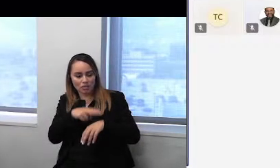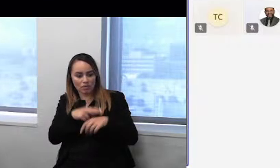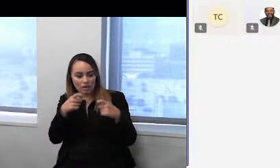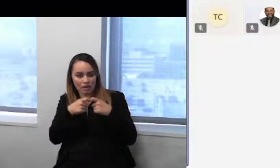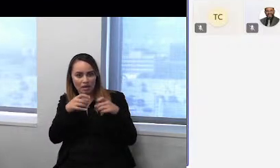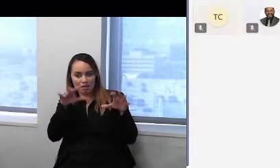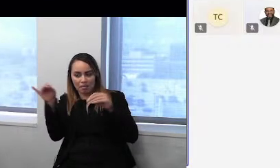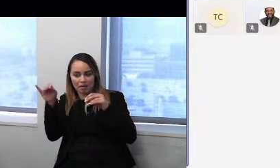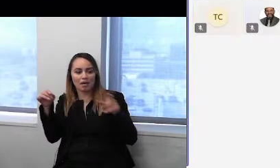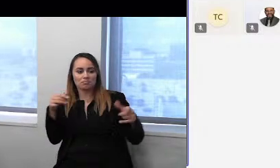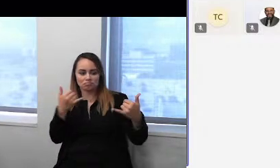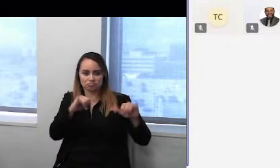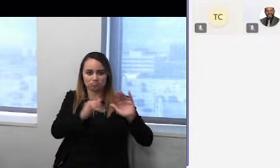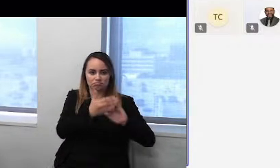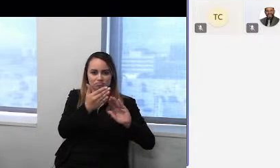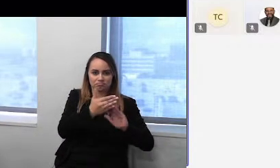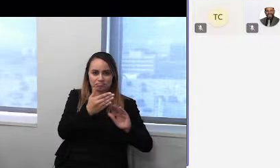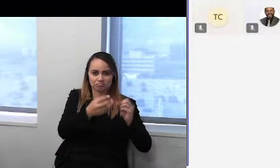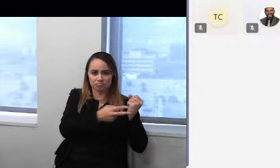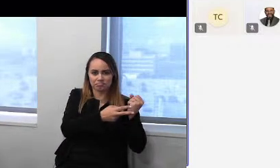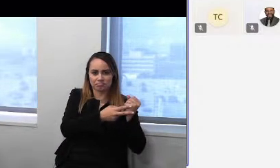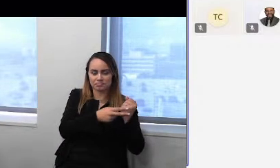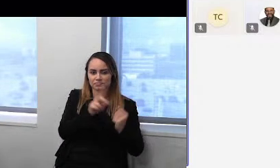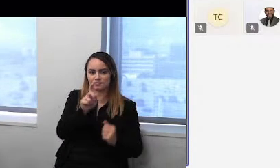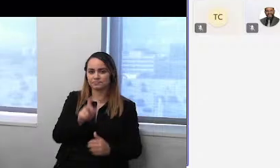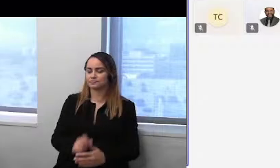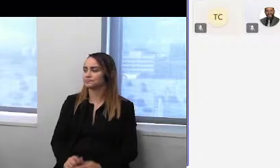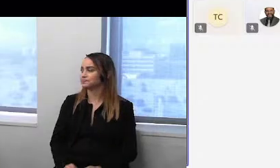so is it two? It's